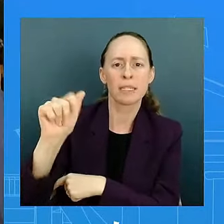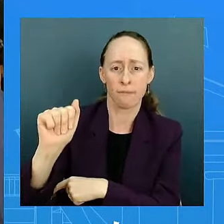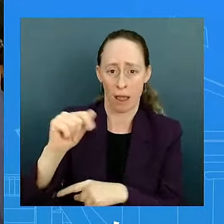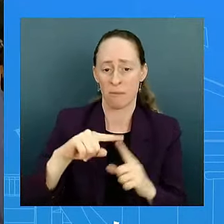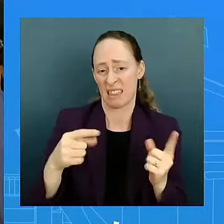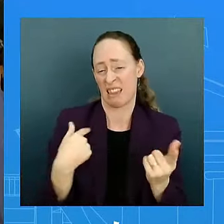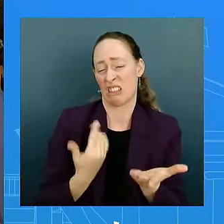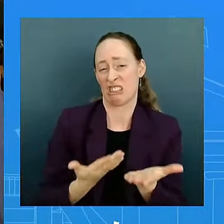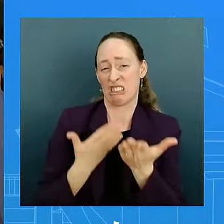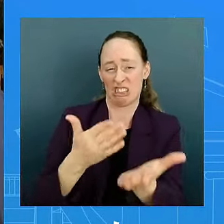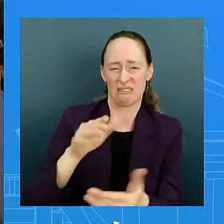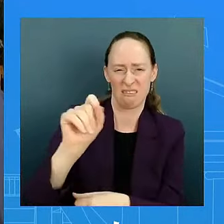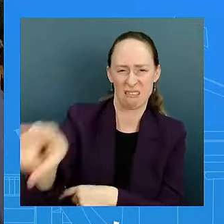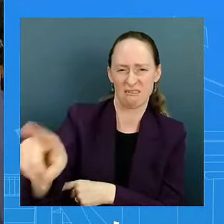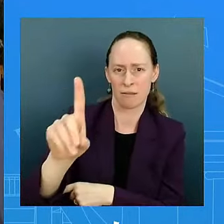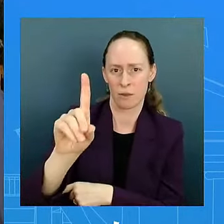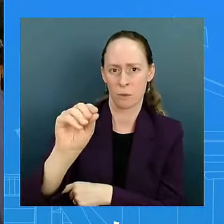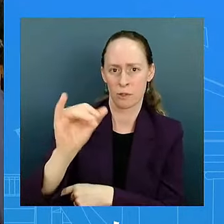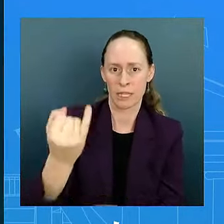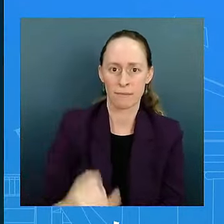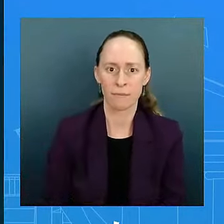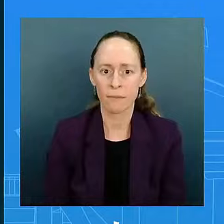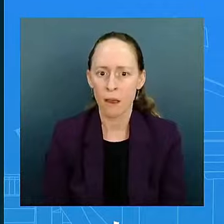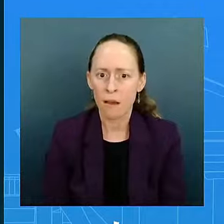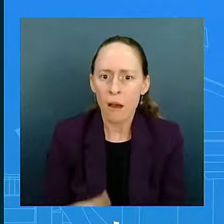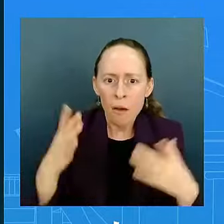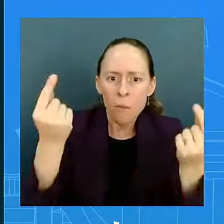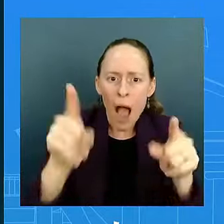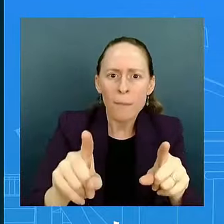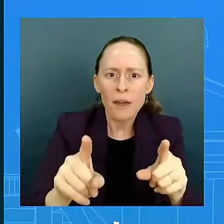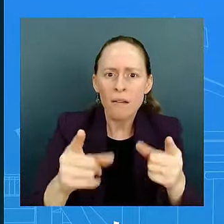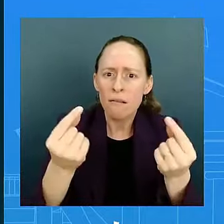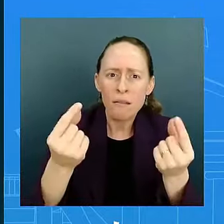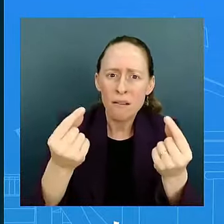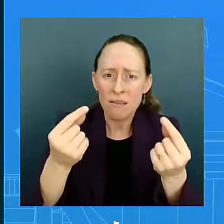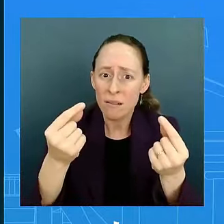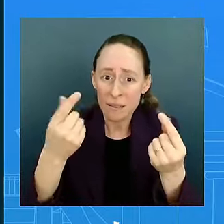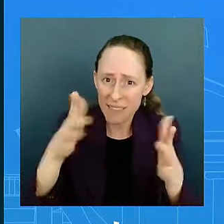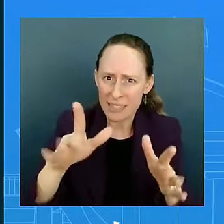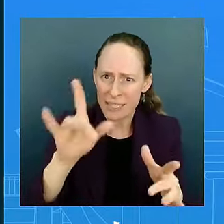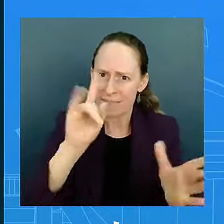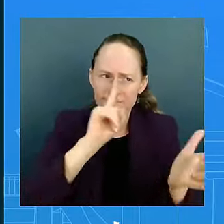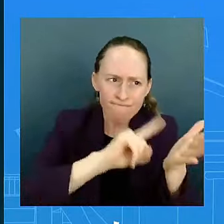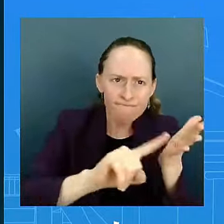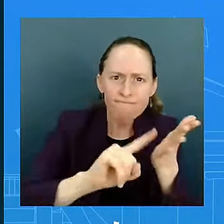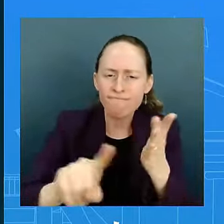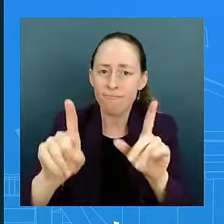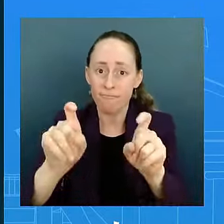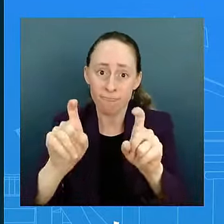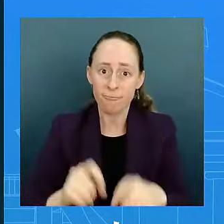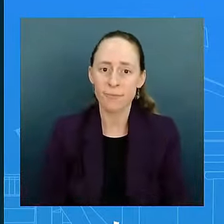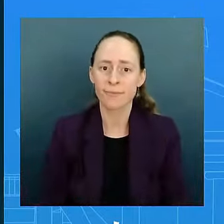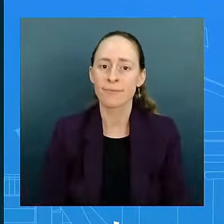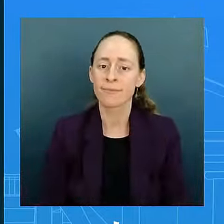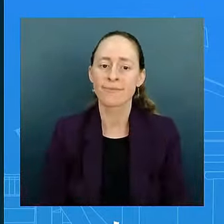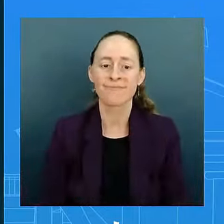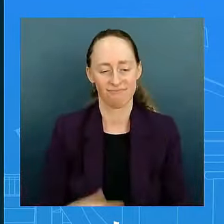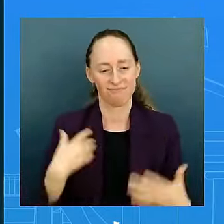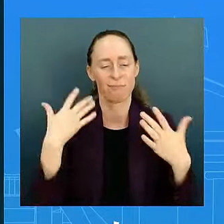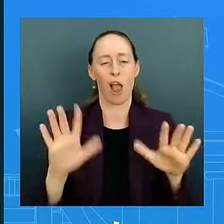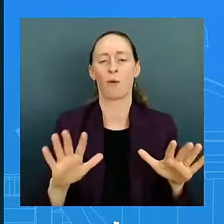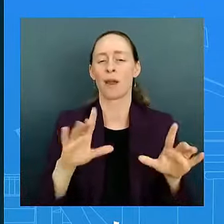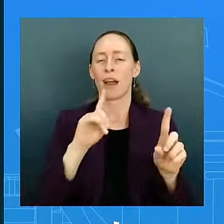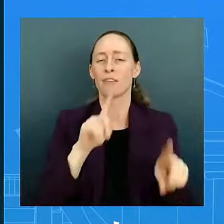What happened? I mean, this alleged plot. Look, we have said many, many times, and I want to be really clear because this is a DOJ, it's